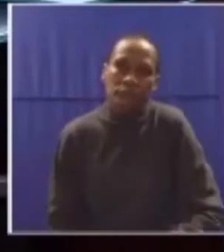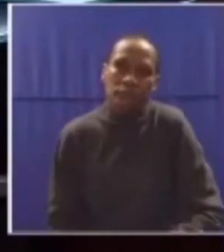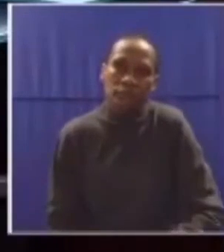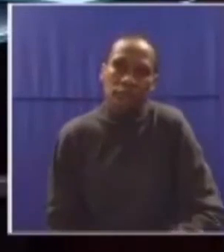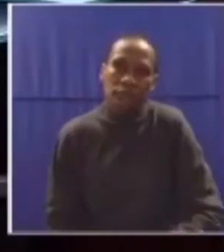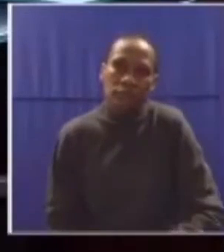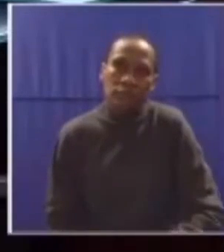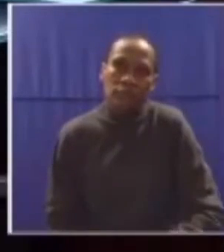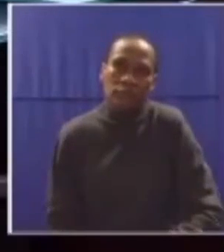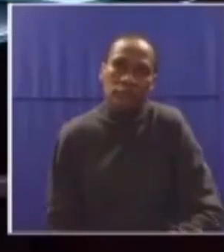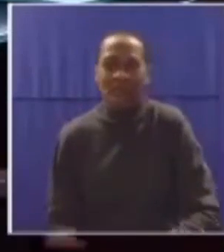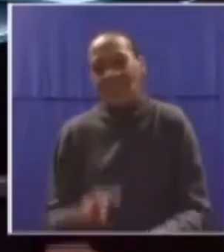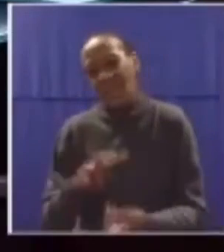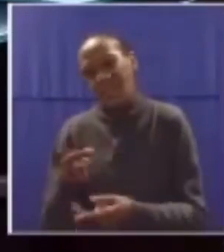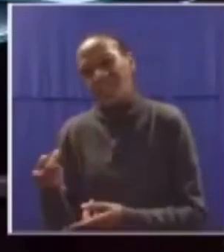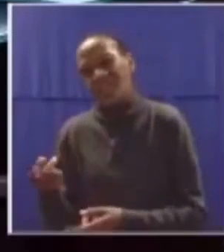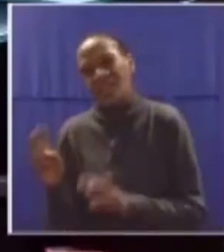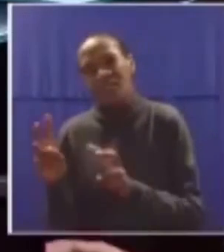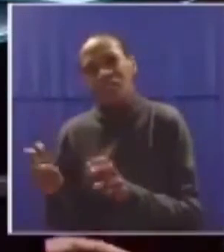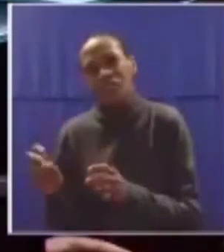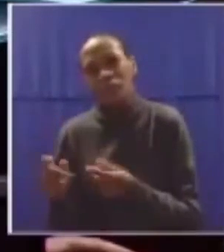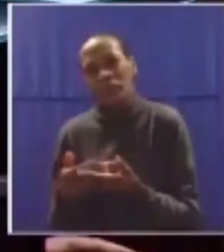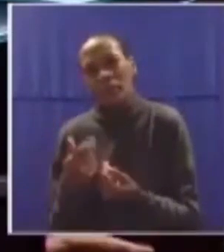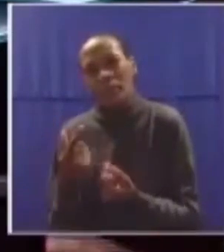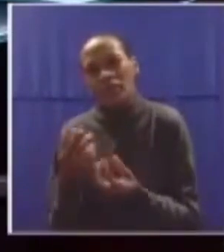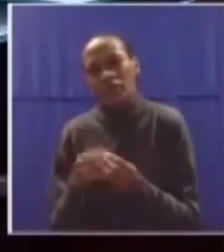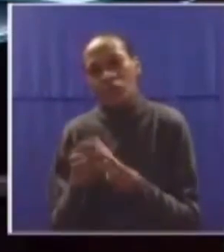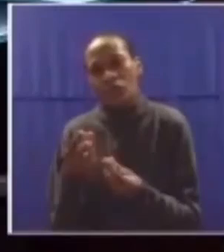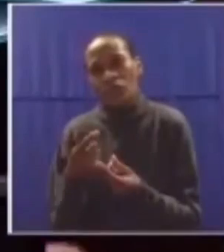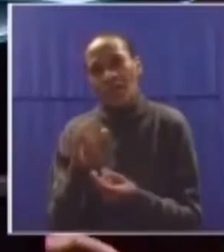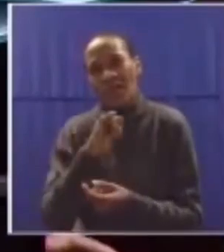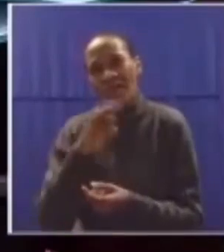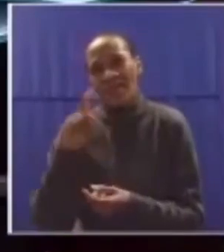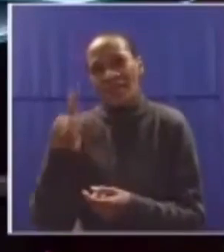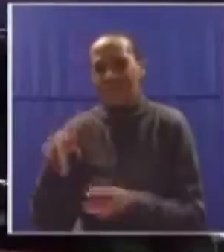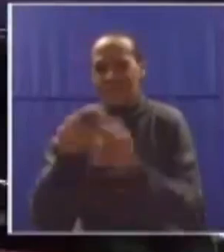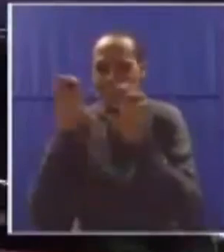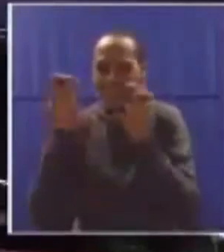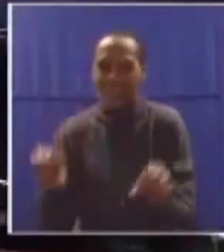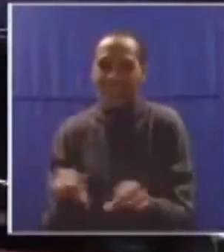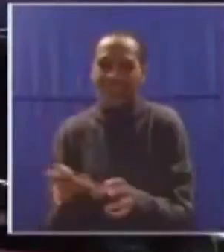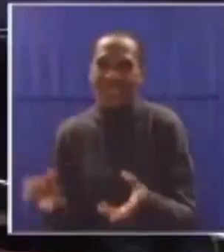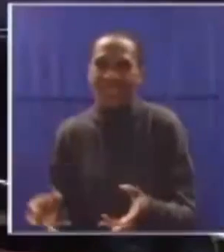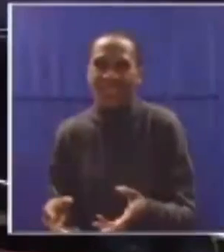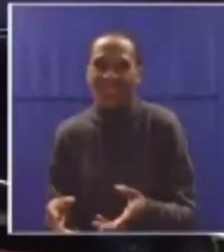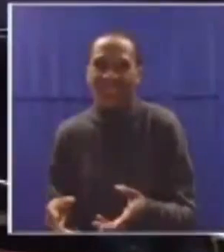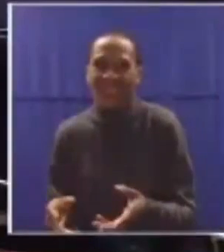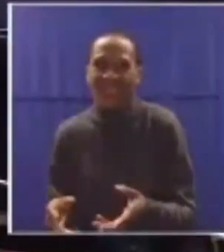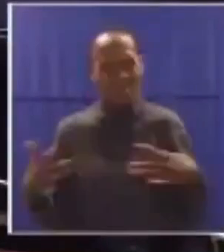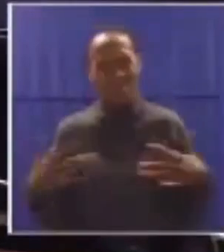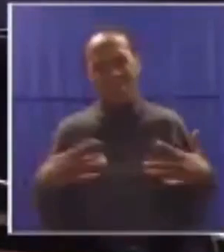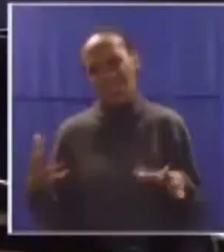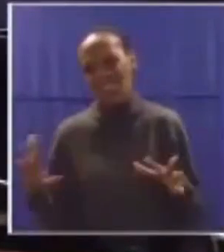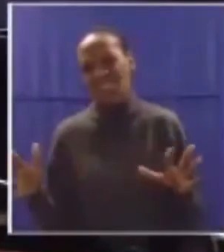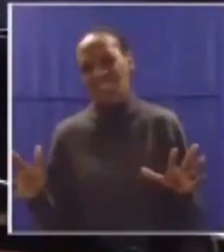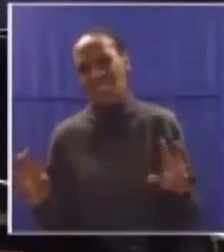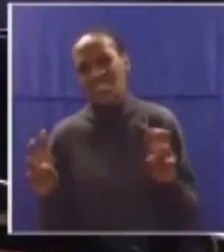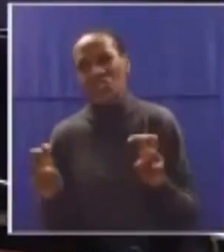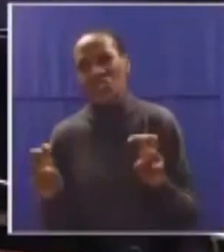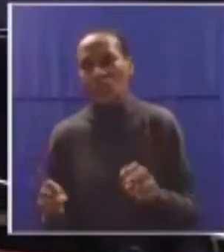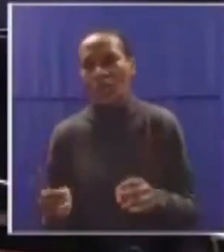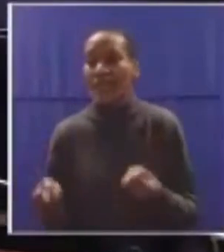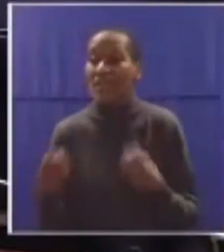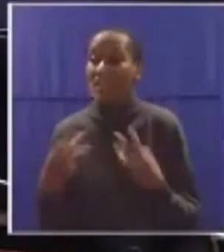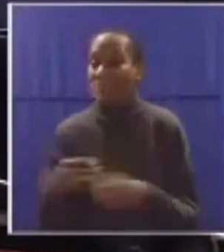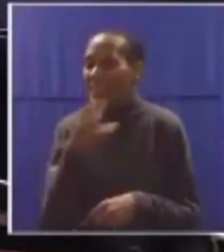And the other matters, there's a member also from the IPO had said certificate this and that. That's an administrative matter. Sisi, just give me the name